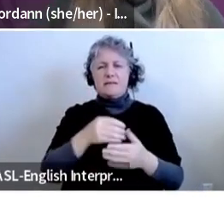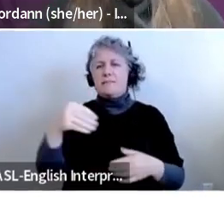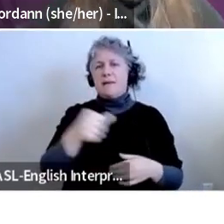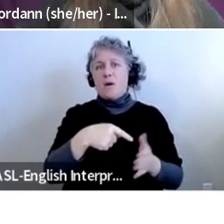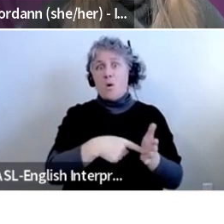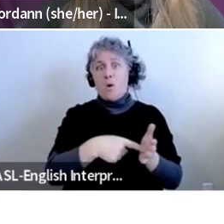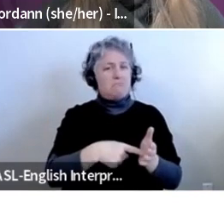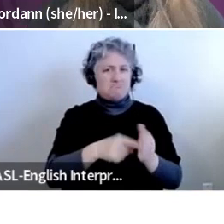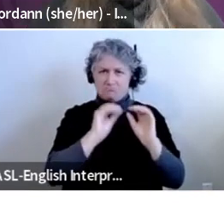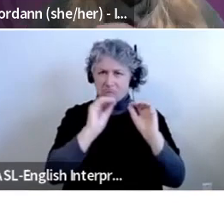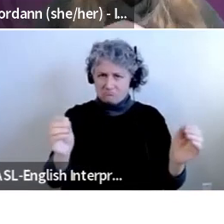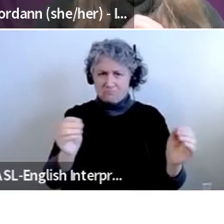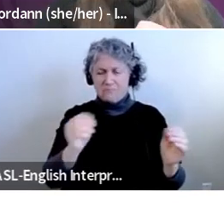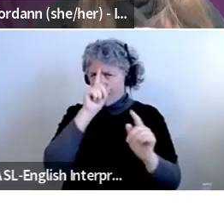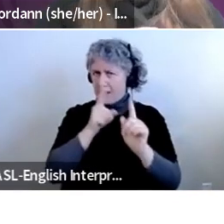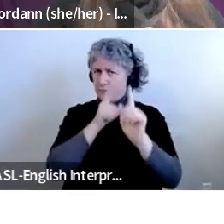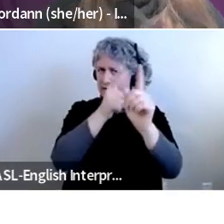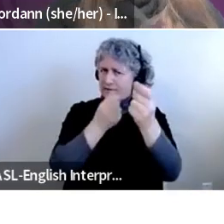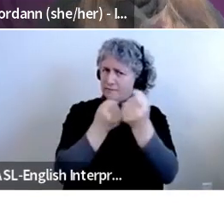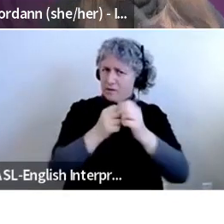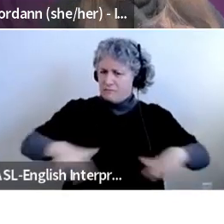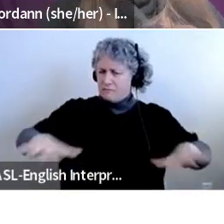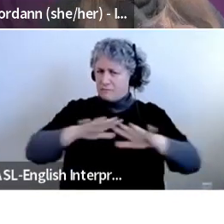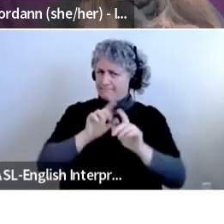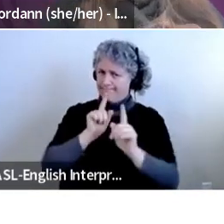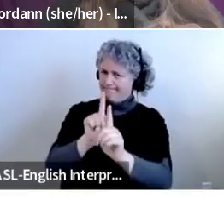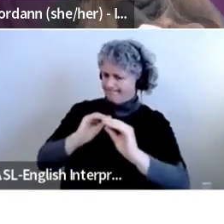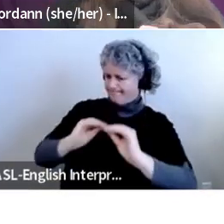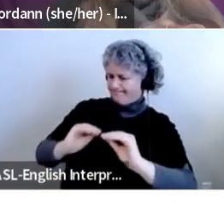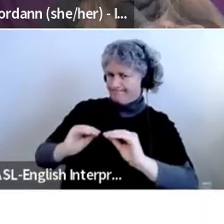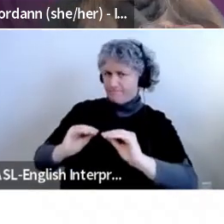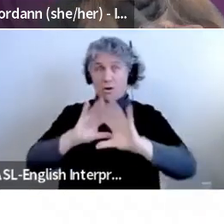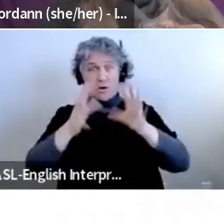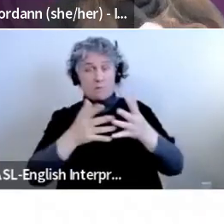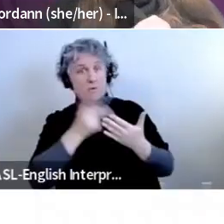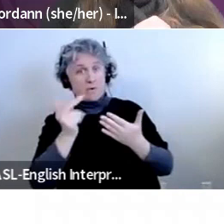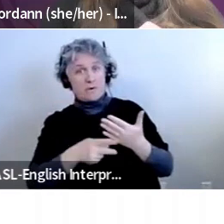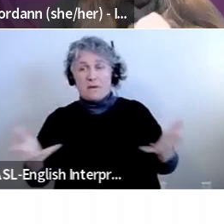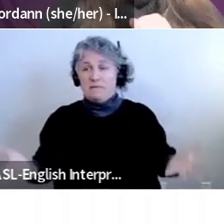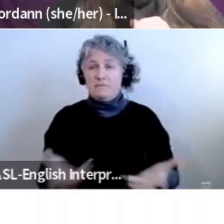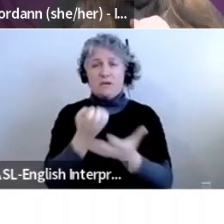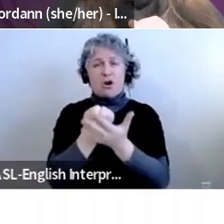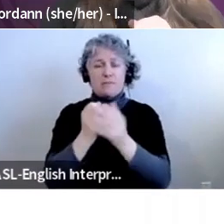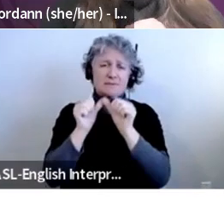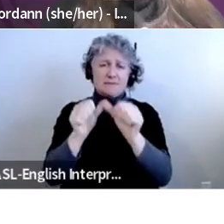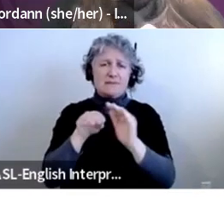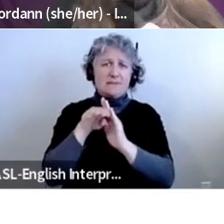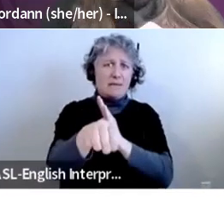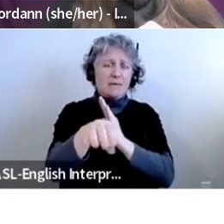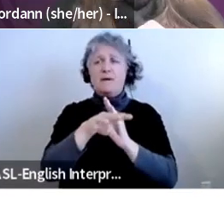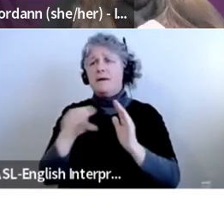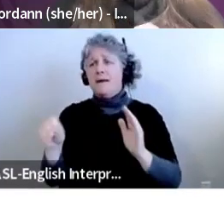to support these objectives. So overall, this program will support a more sustainable economy while fostering inclusive